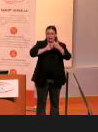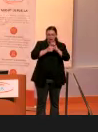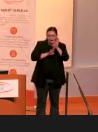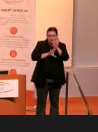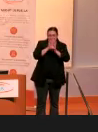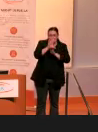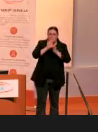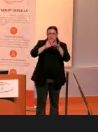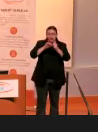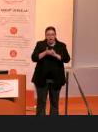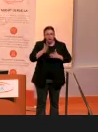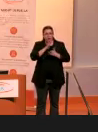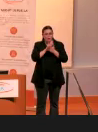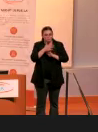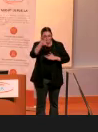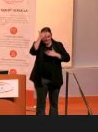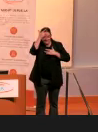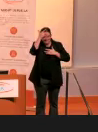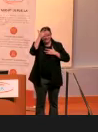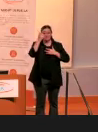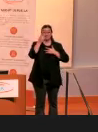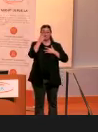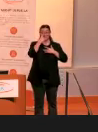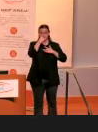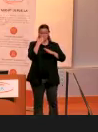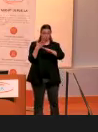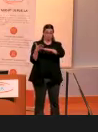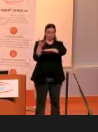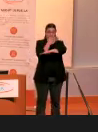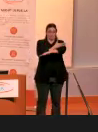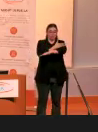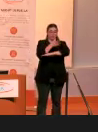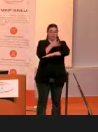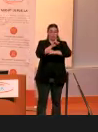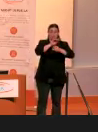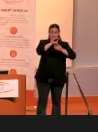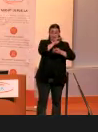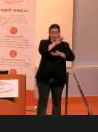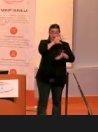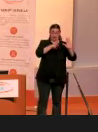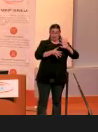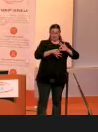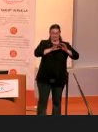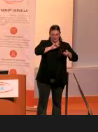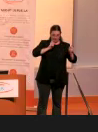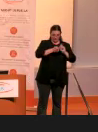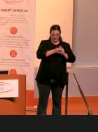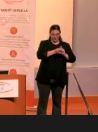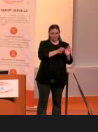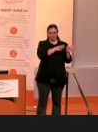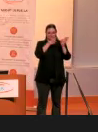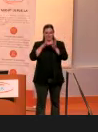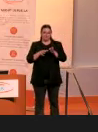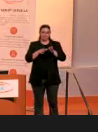pathogenesis where, again, the predisposition leads to environmental changes, which leads to first